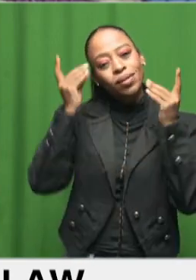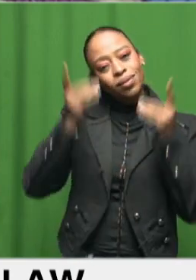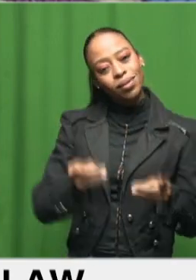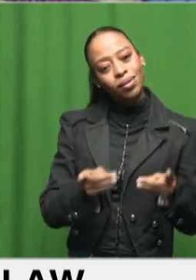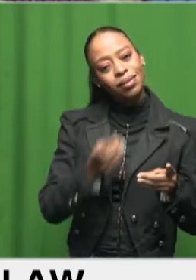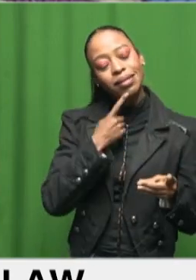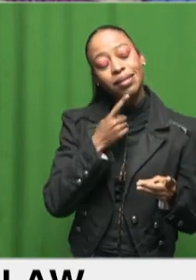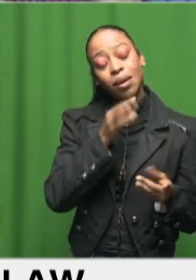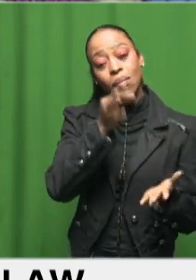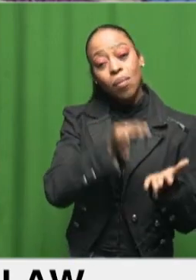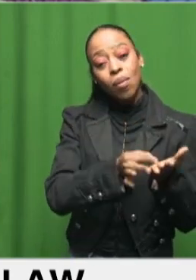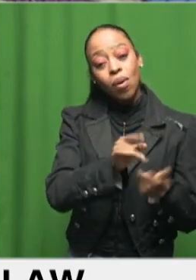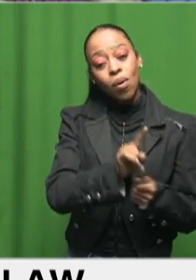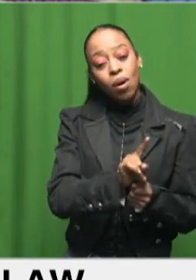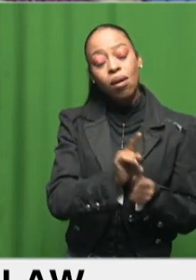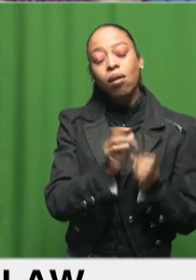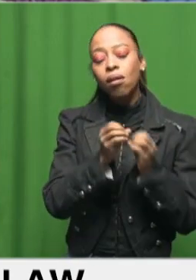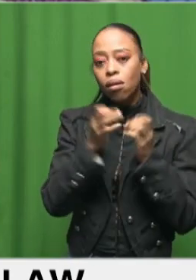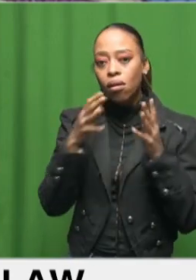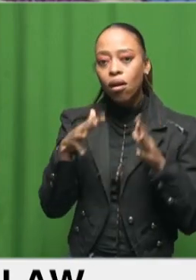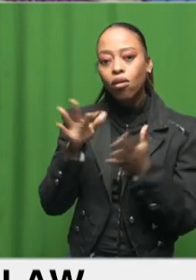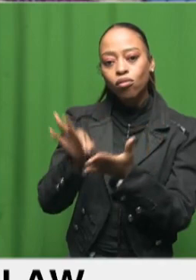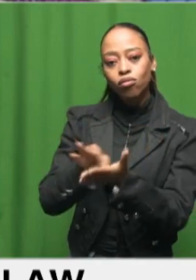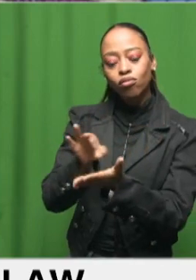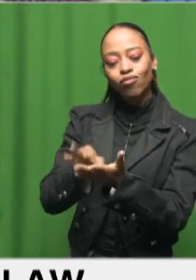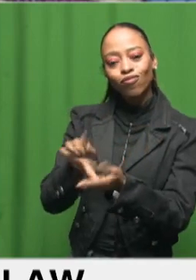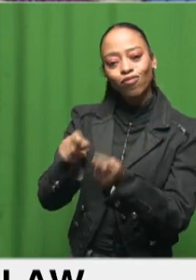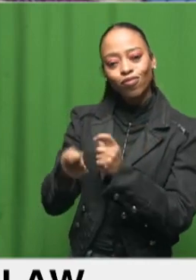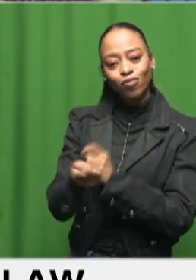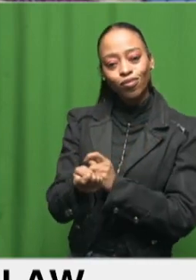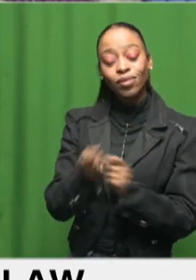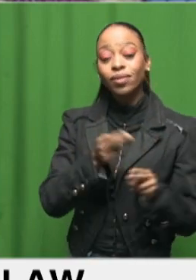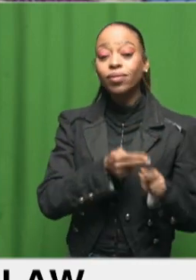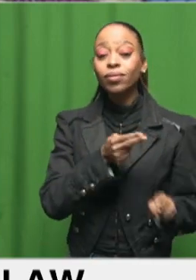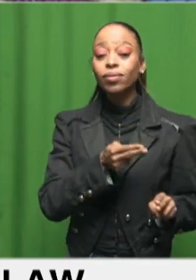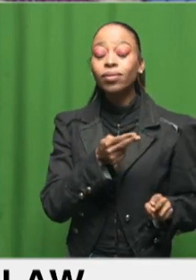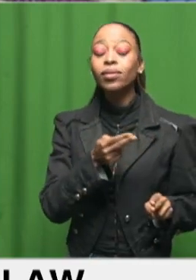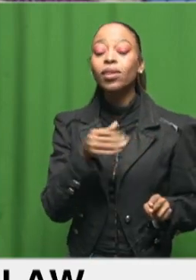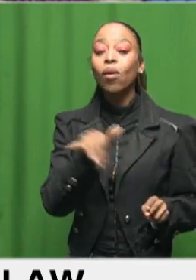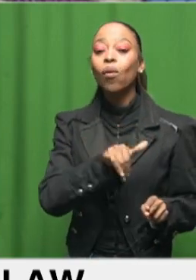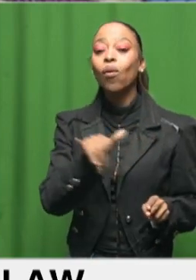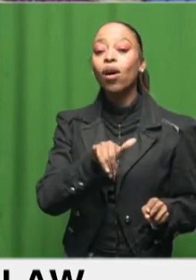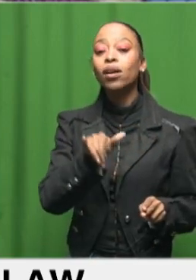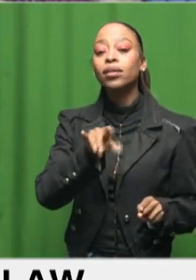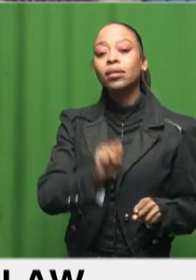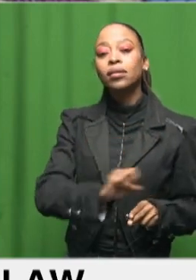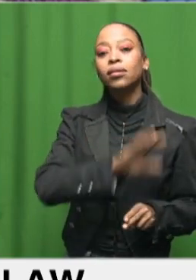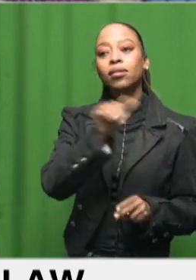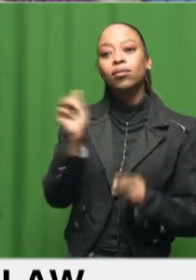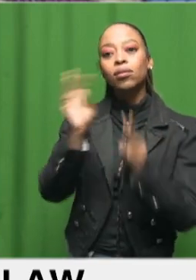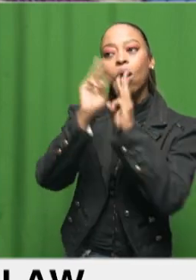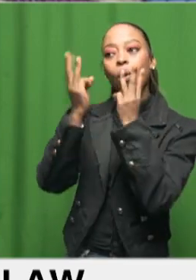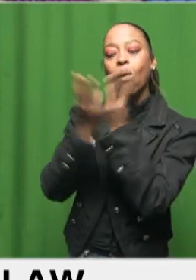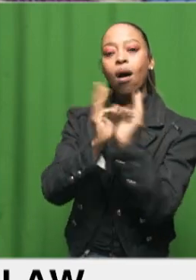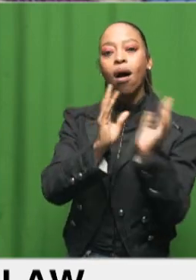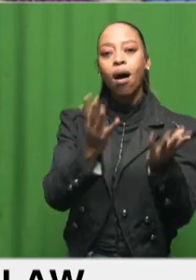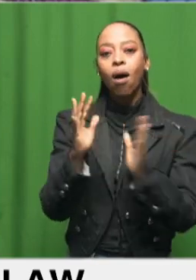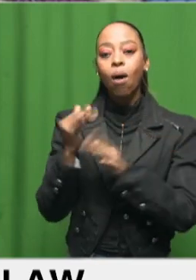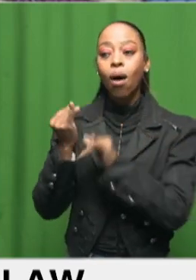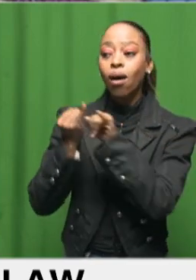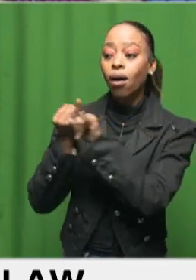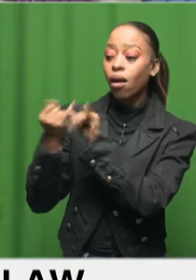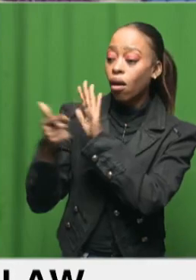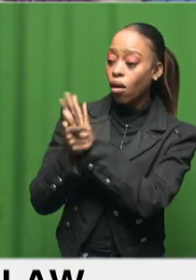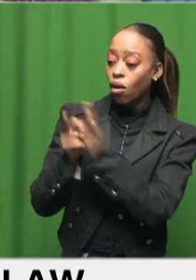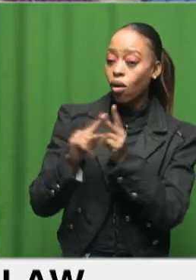a major, electoral change. And finally, of course, we'll look at the state of South Africa in the world, international law and